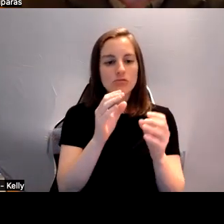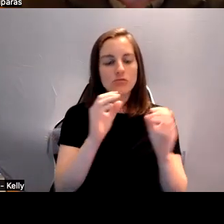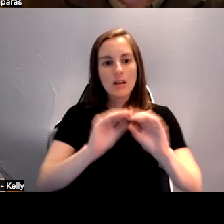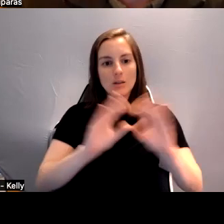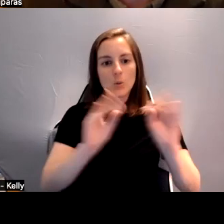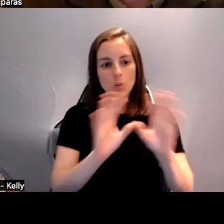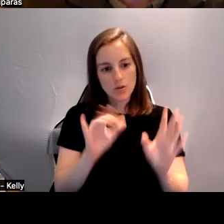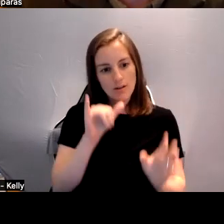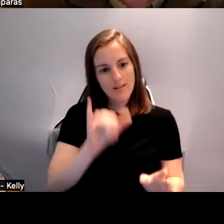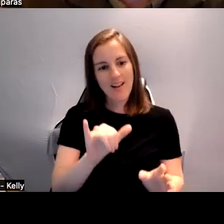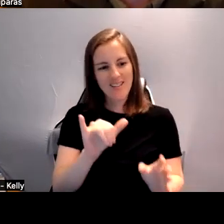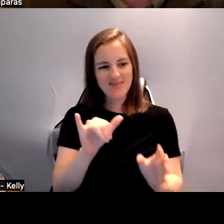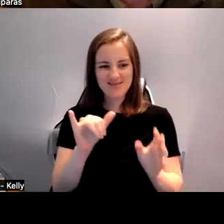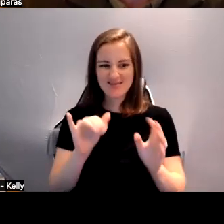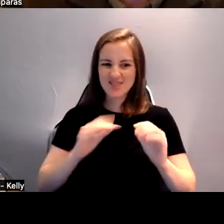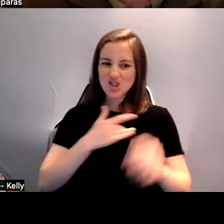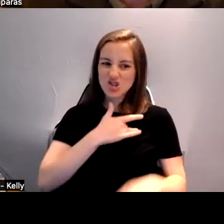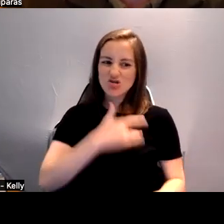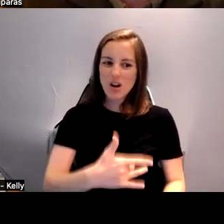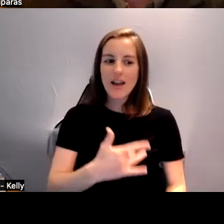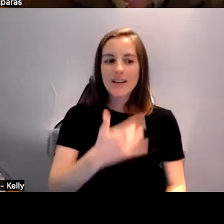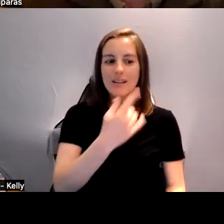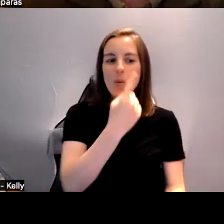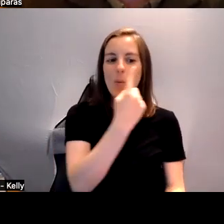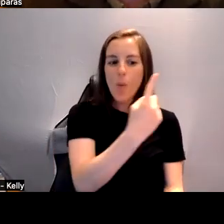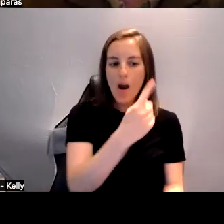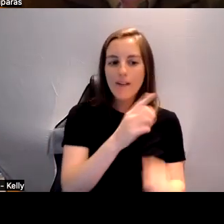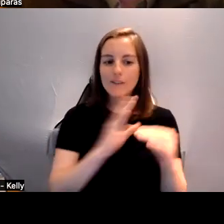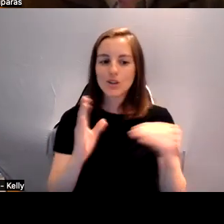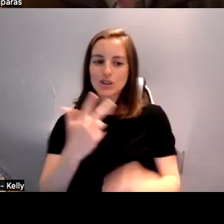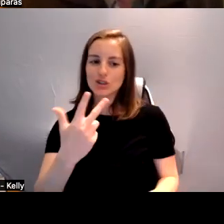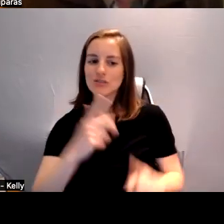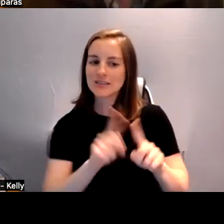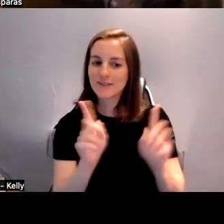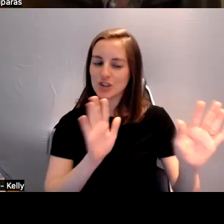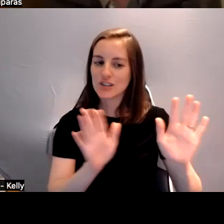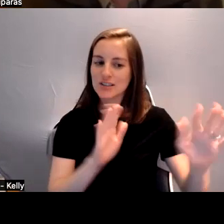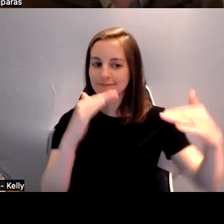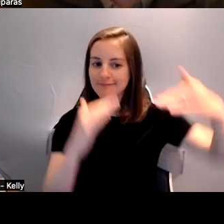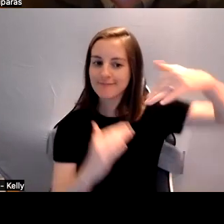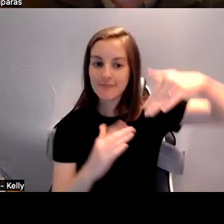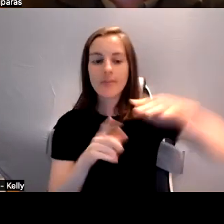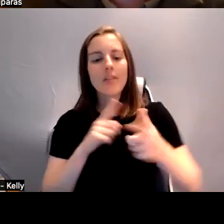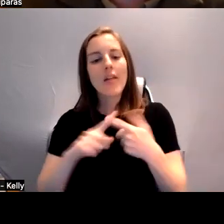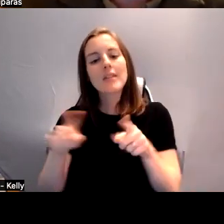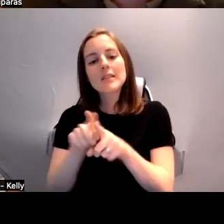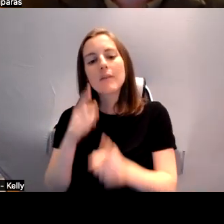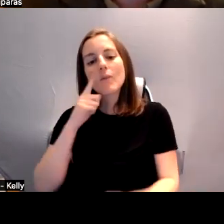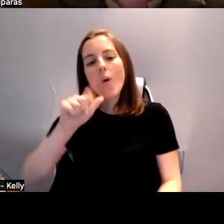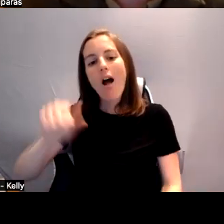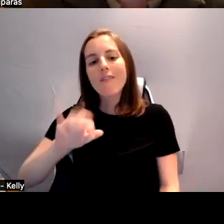3 angstrom resolution protein versus 1 or 1.5 angstrom resolution protein. Exactly the same story goes with AlphaFold model. So